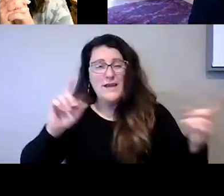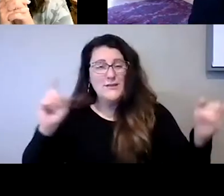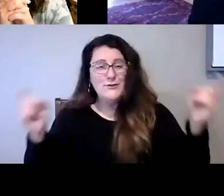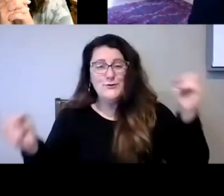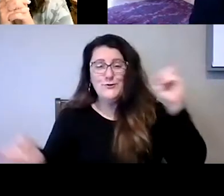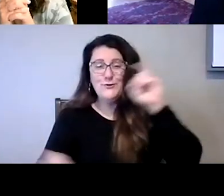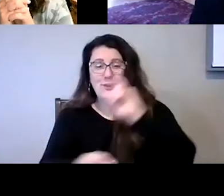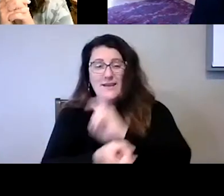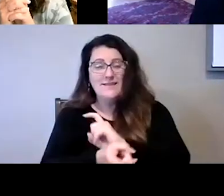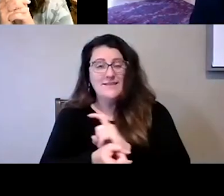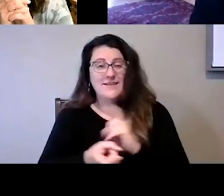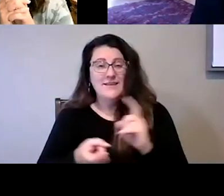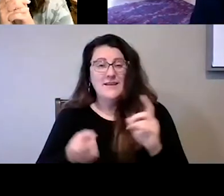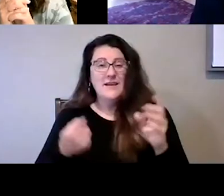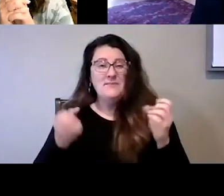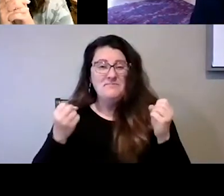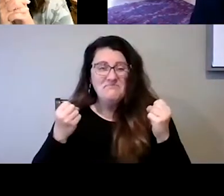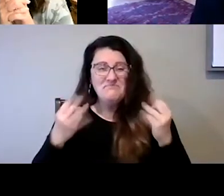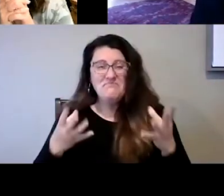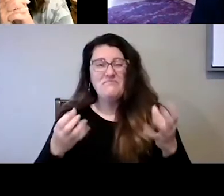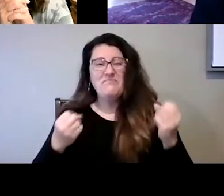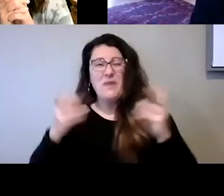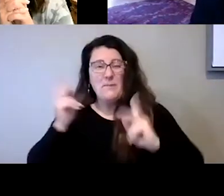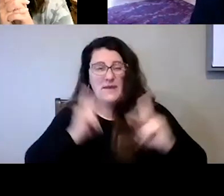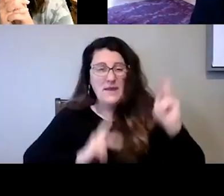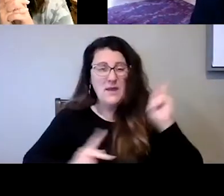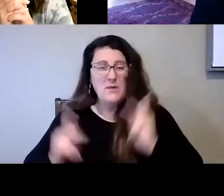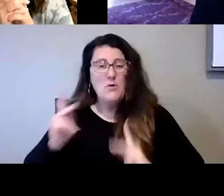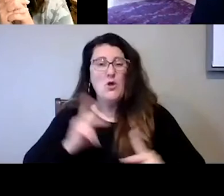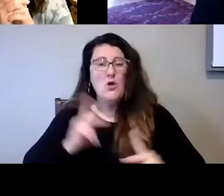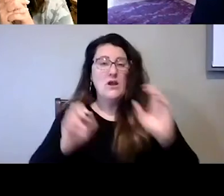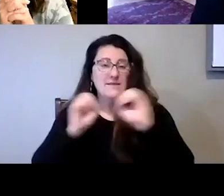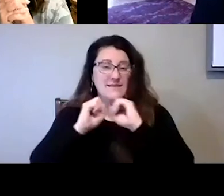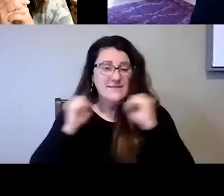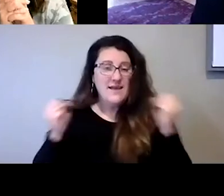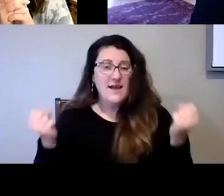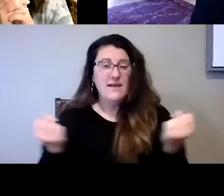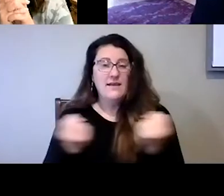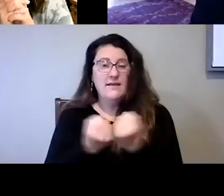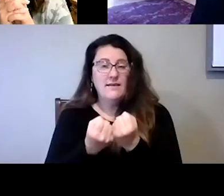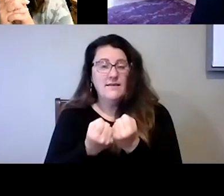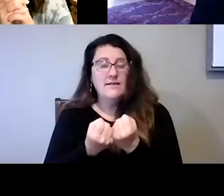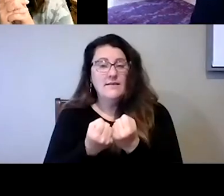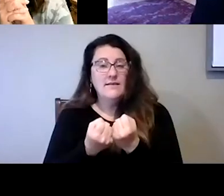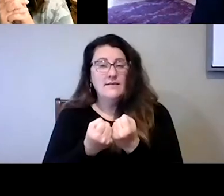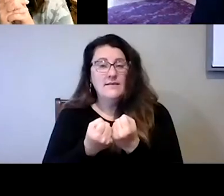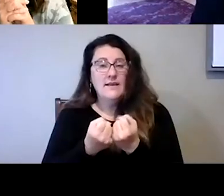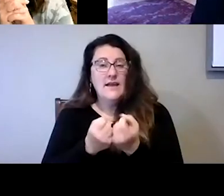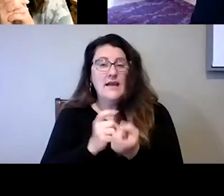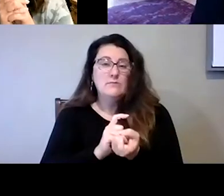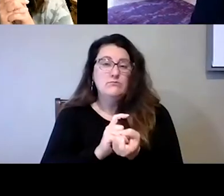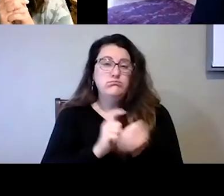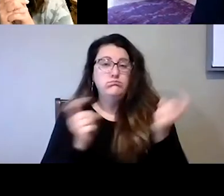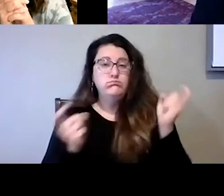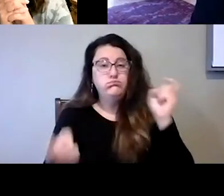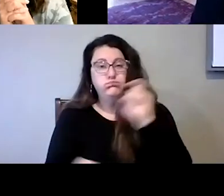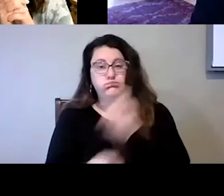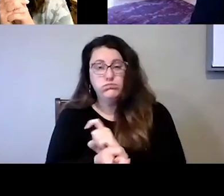the greatest number of people in our society. And it transitioned